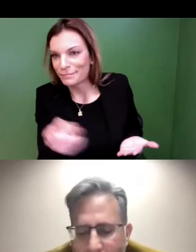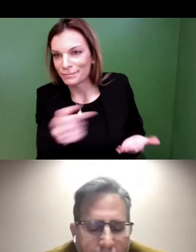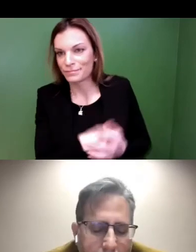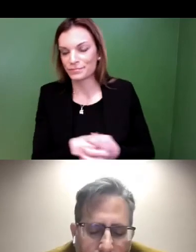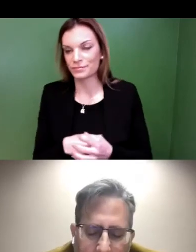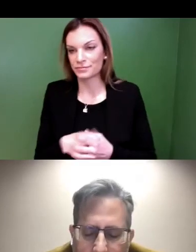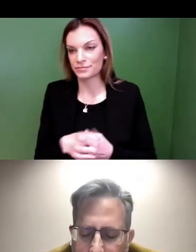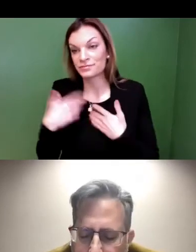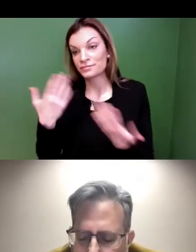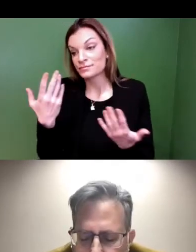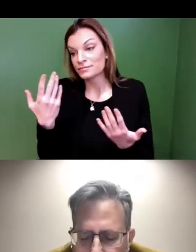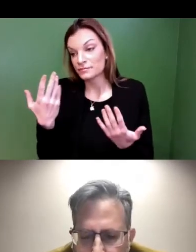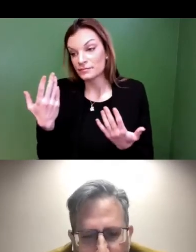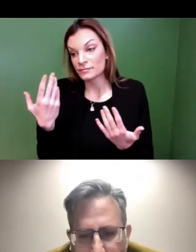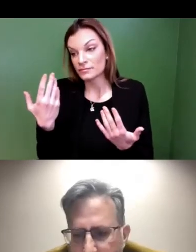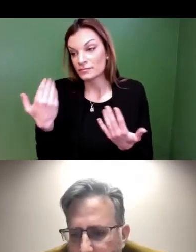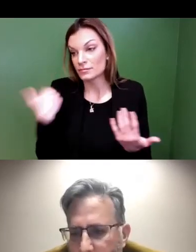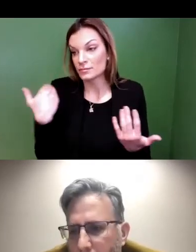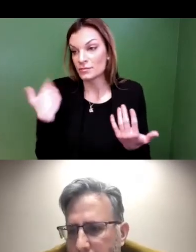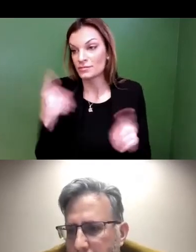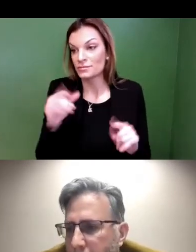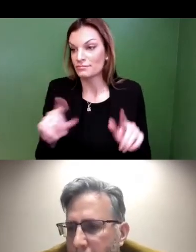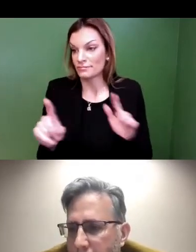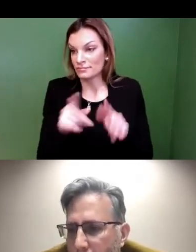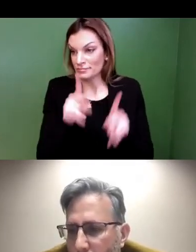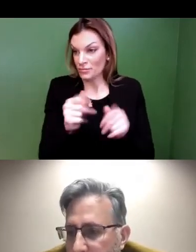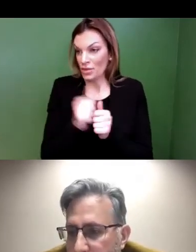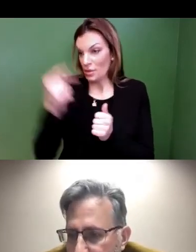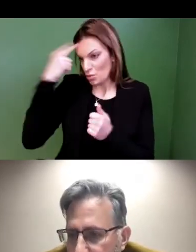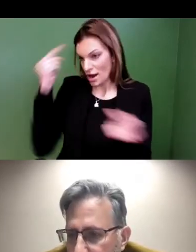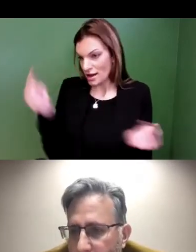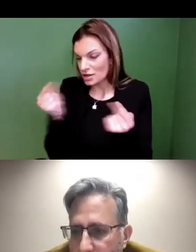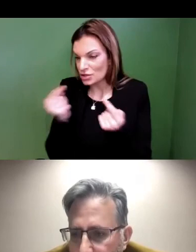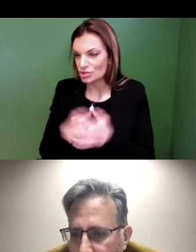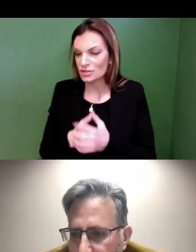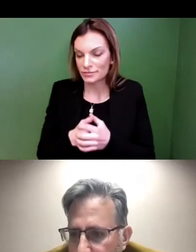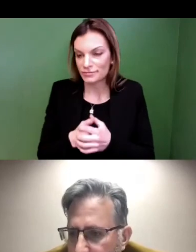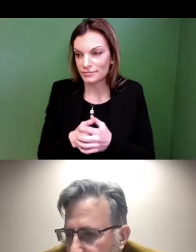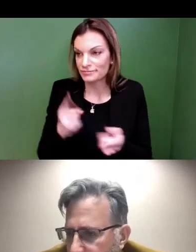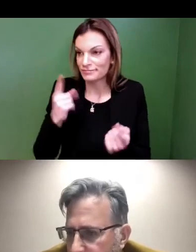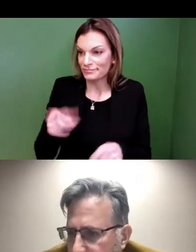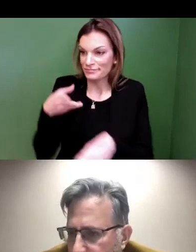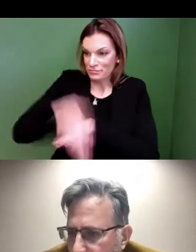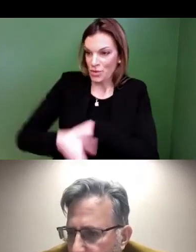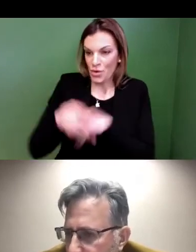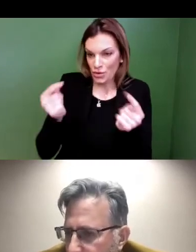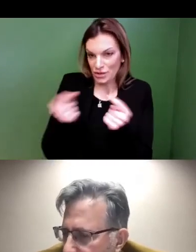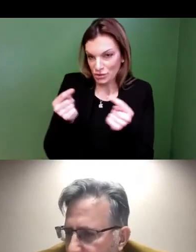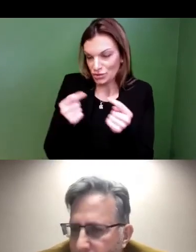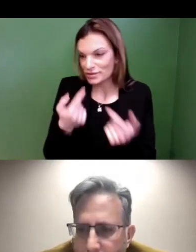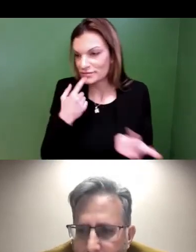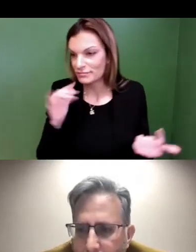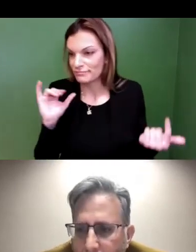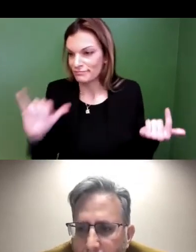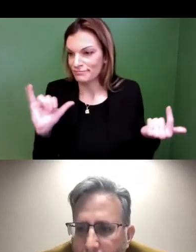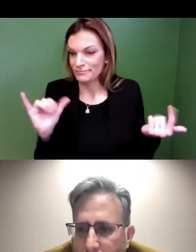We've had cases where people with brain injury come to us 30 years post injury, and you would think to yourself, well, wait a minute, what are you